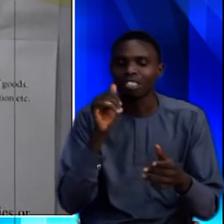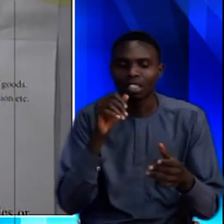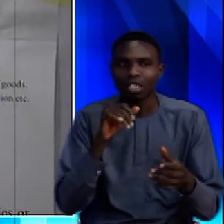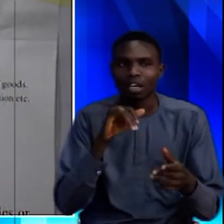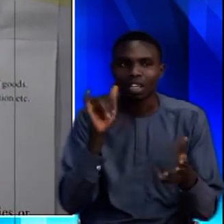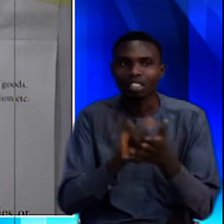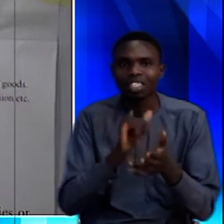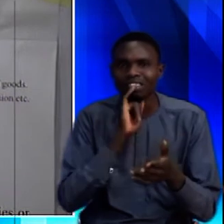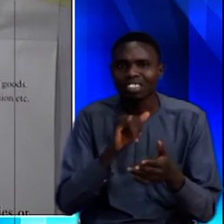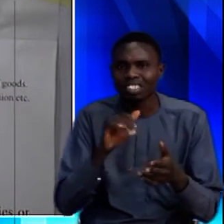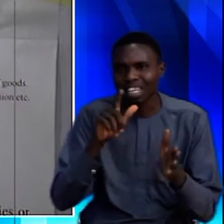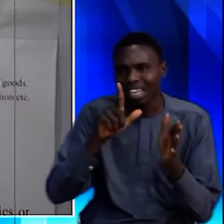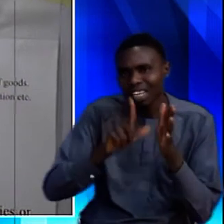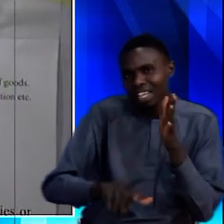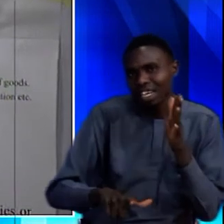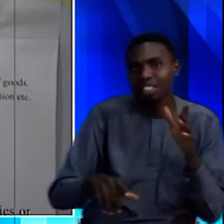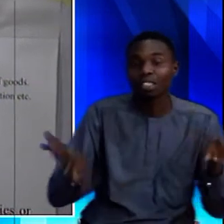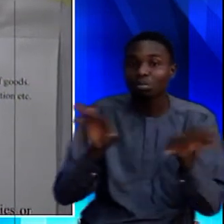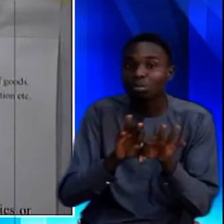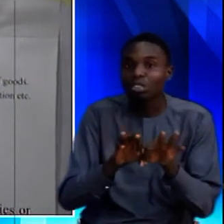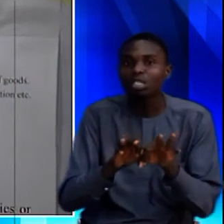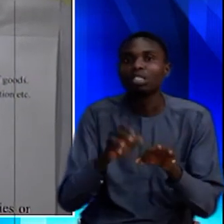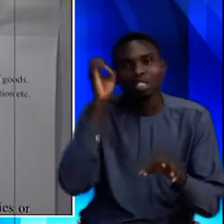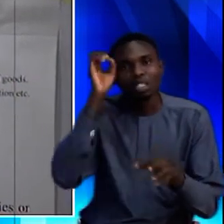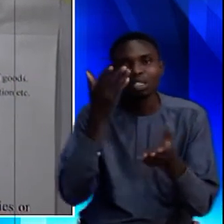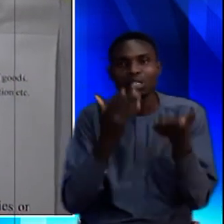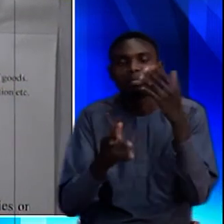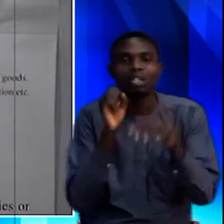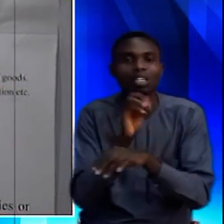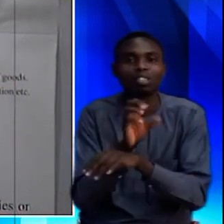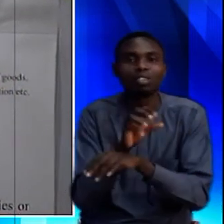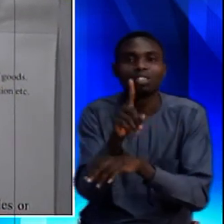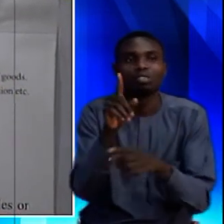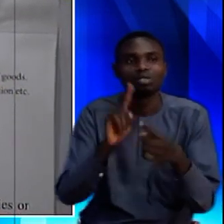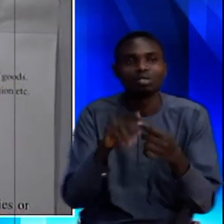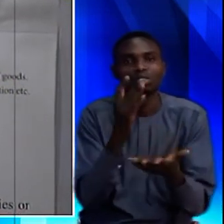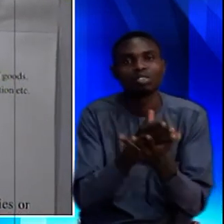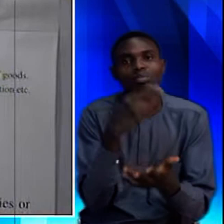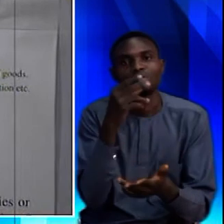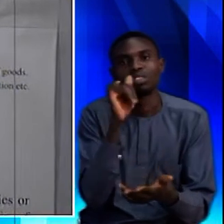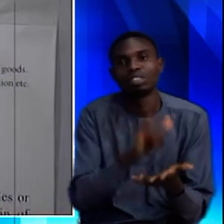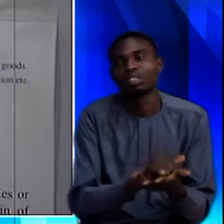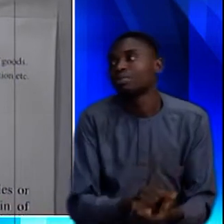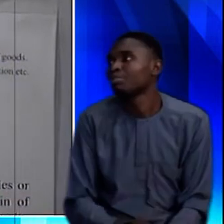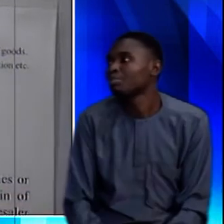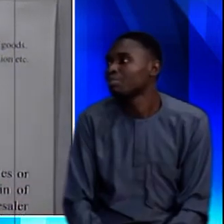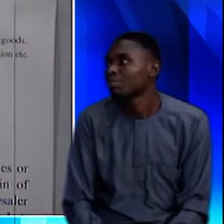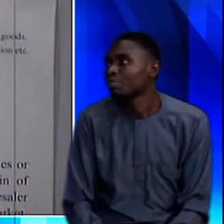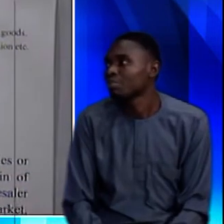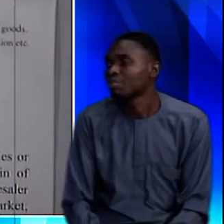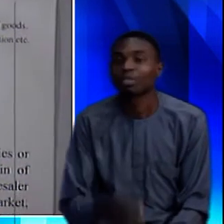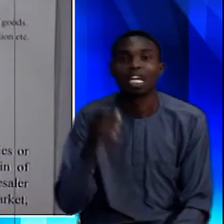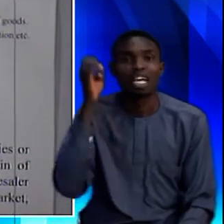the price is affordable to the consumer, or the product will last longer, and so on and so forth. Then he also give credit facilities